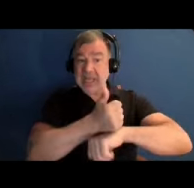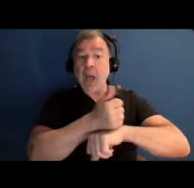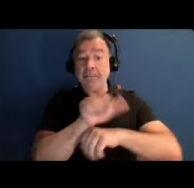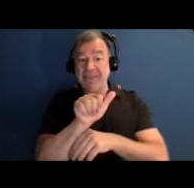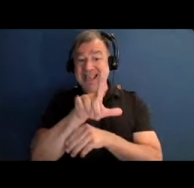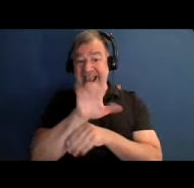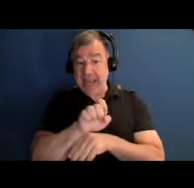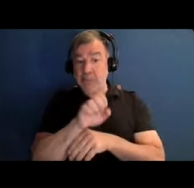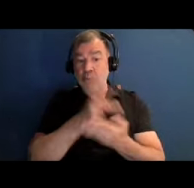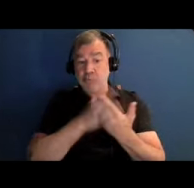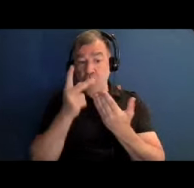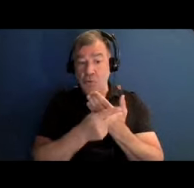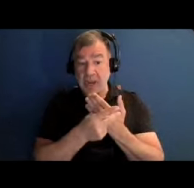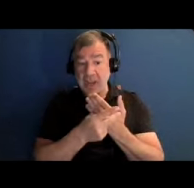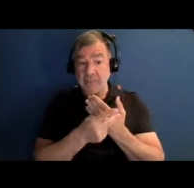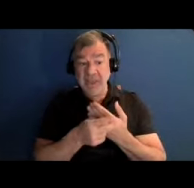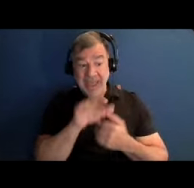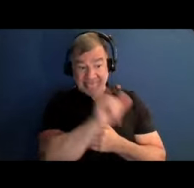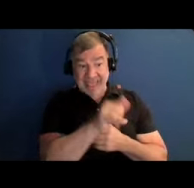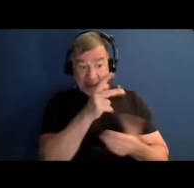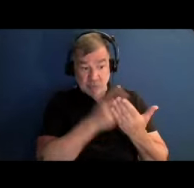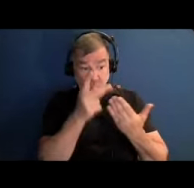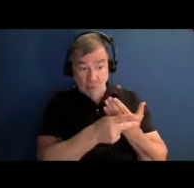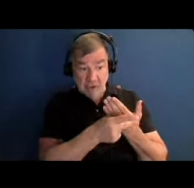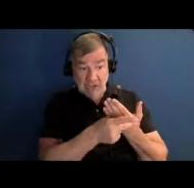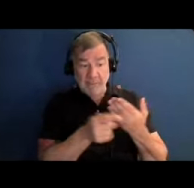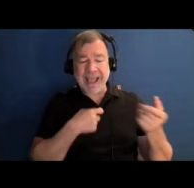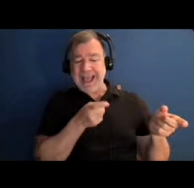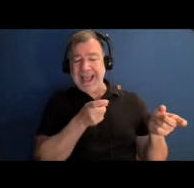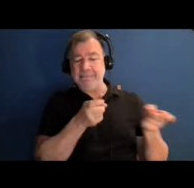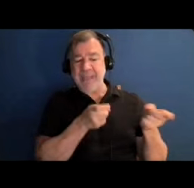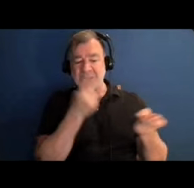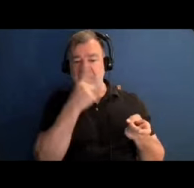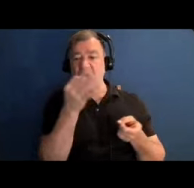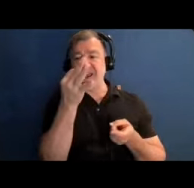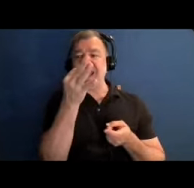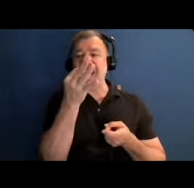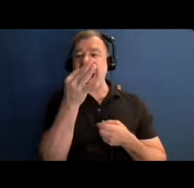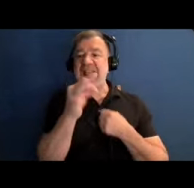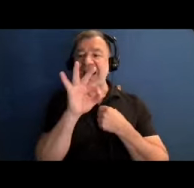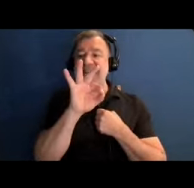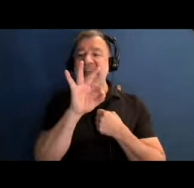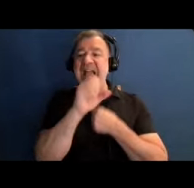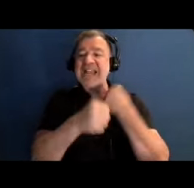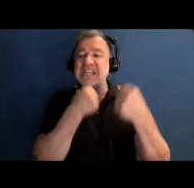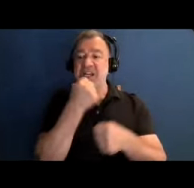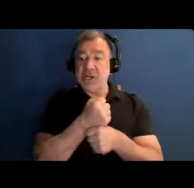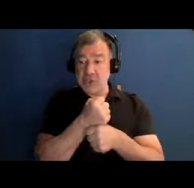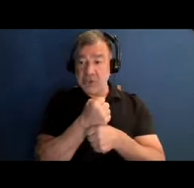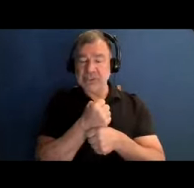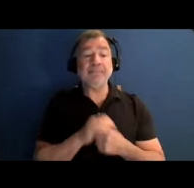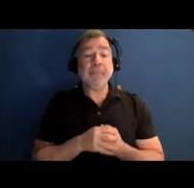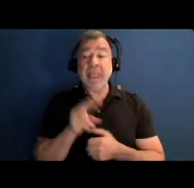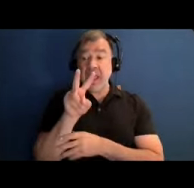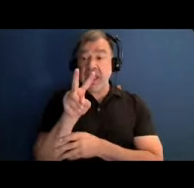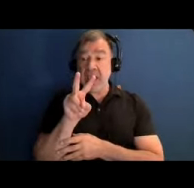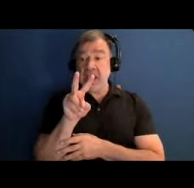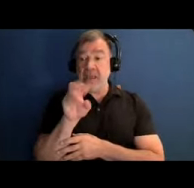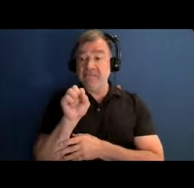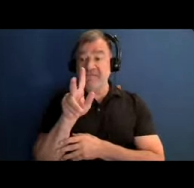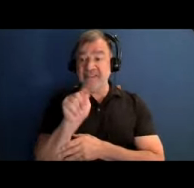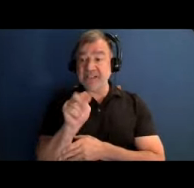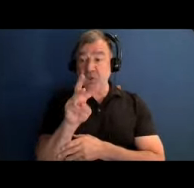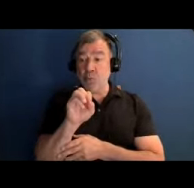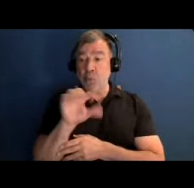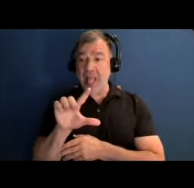spent 9 years managing that program before coming over to work on this side of it. Vestwell is very passionate